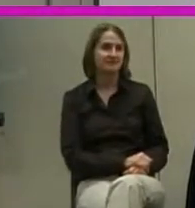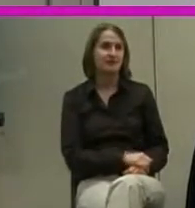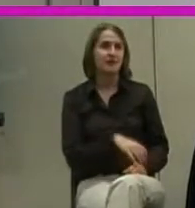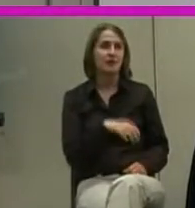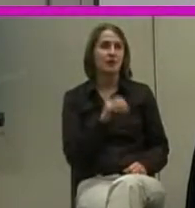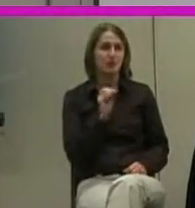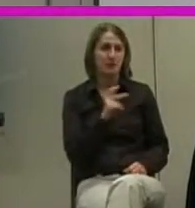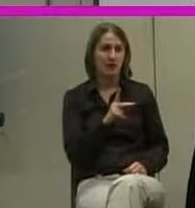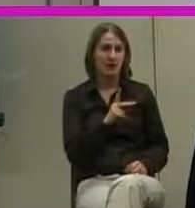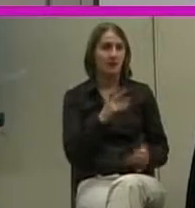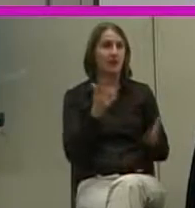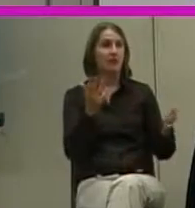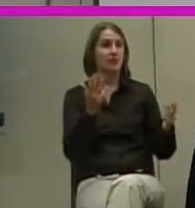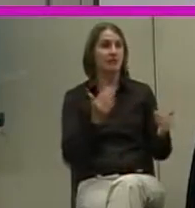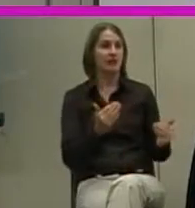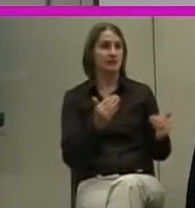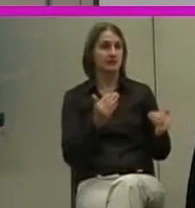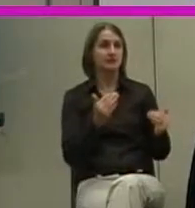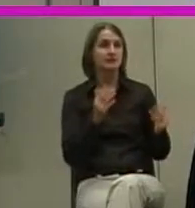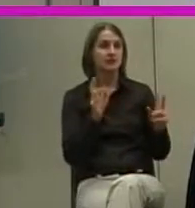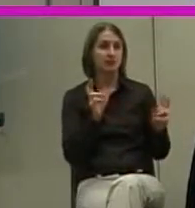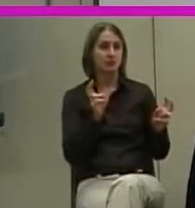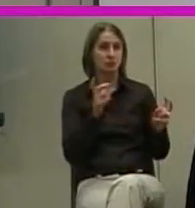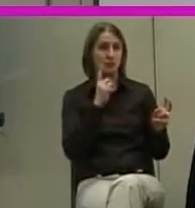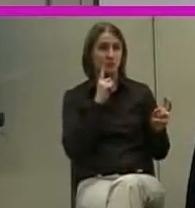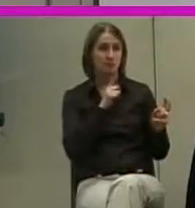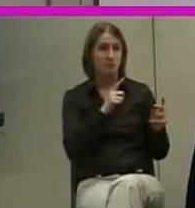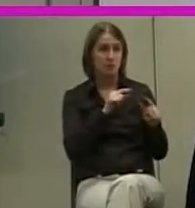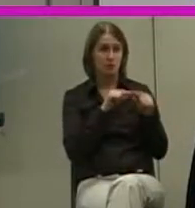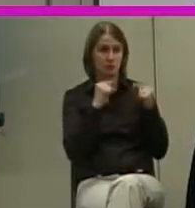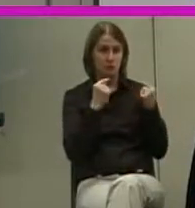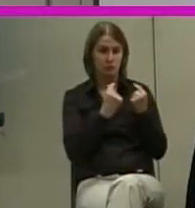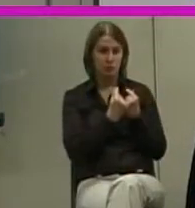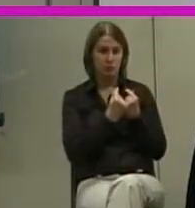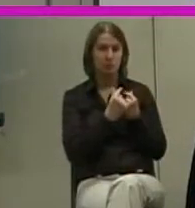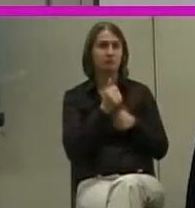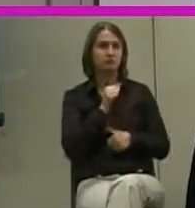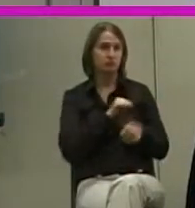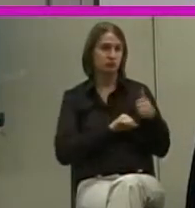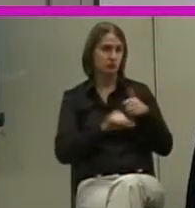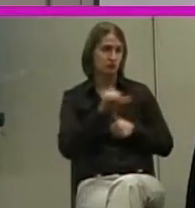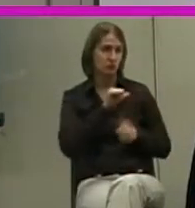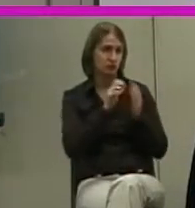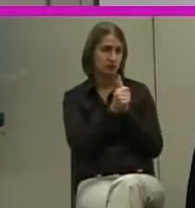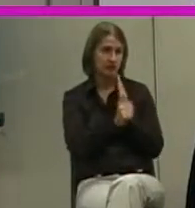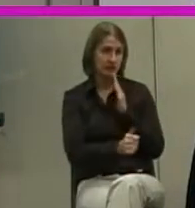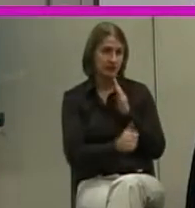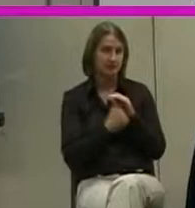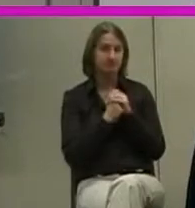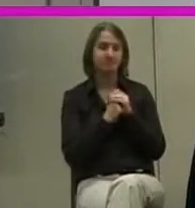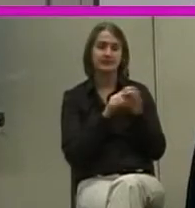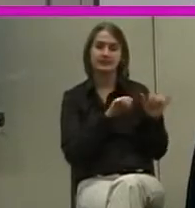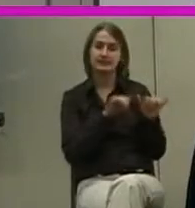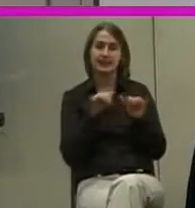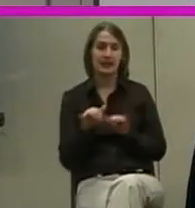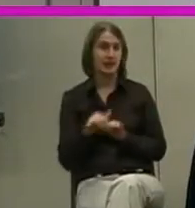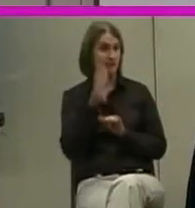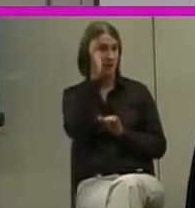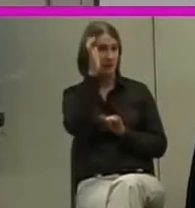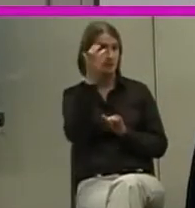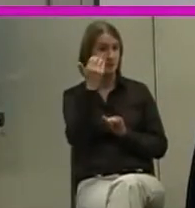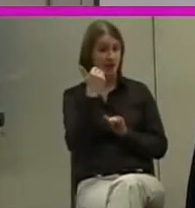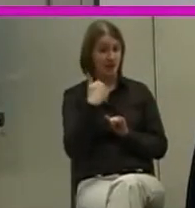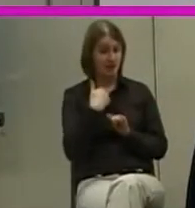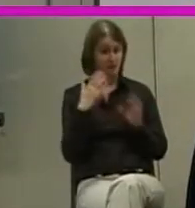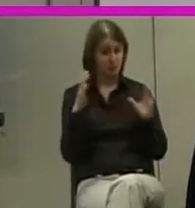Okay, next issue in terms of group, social skills. Same concept. Is there a